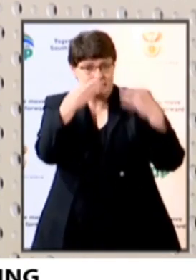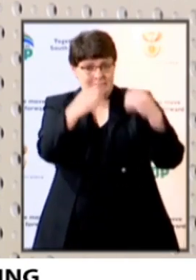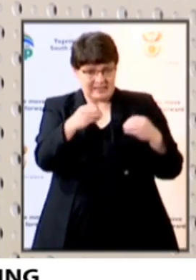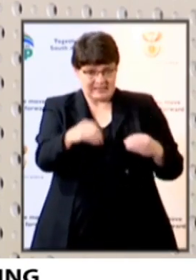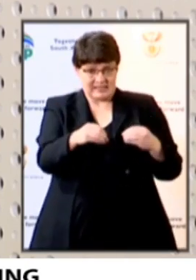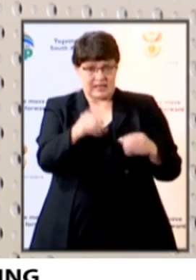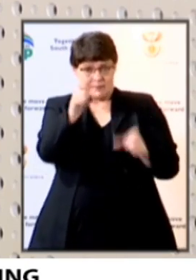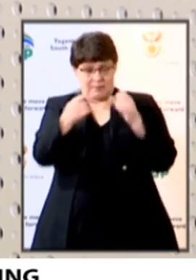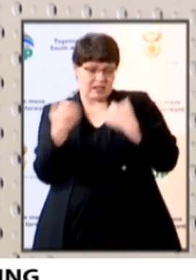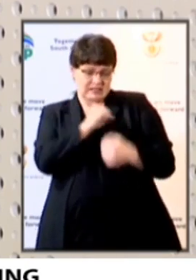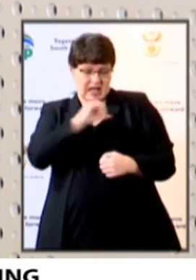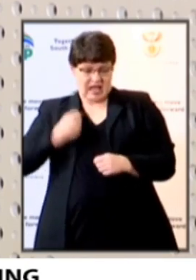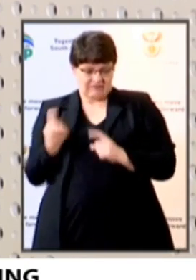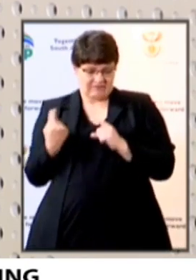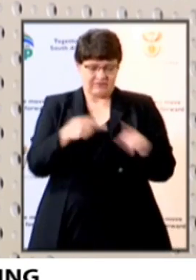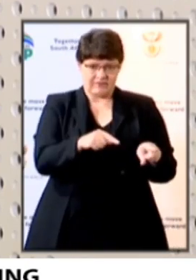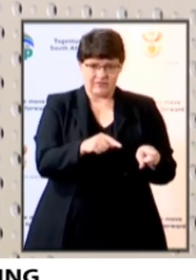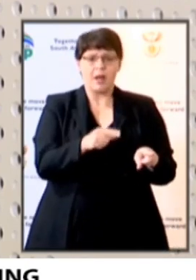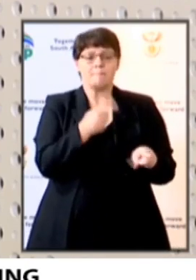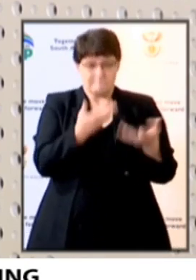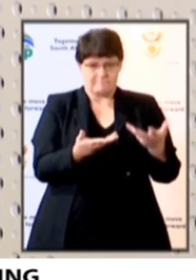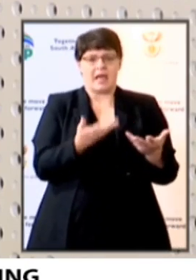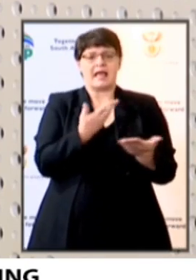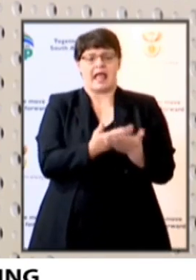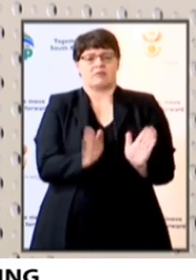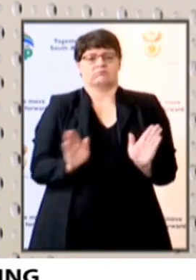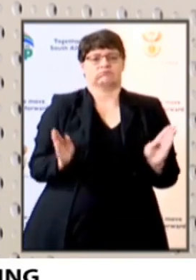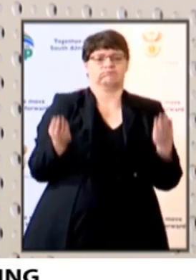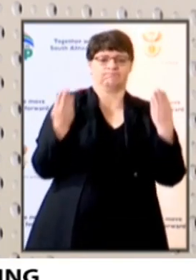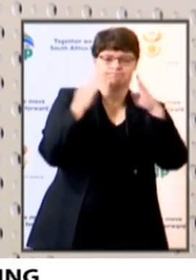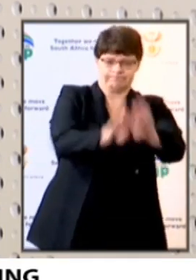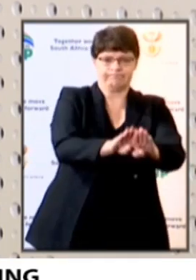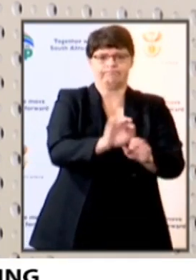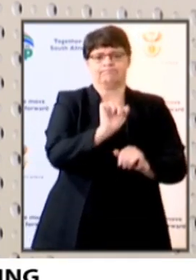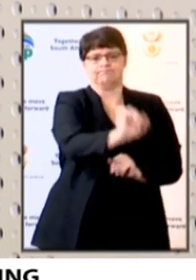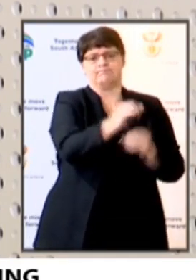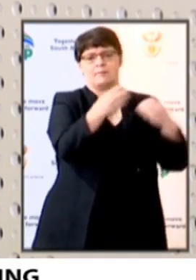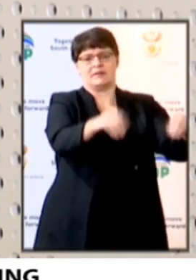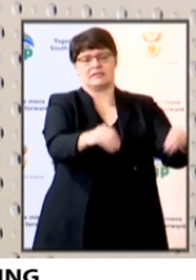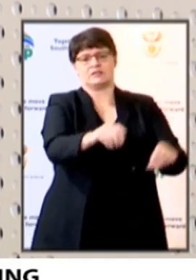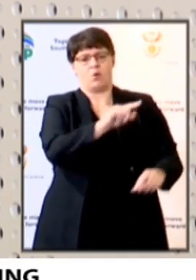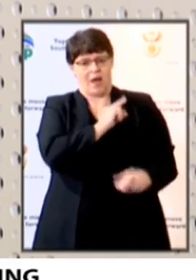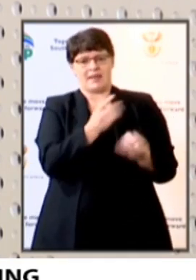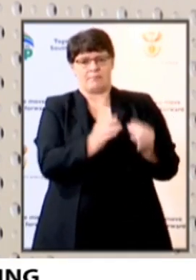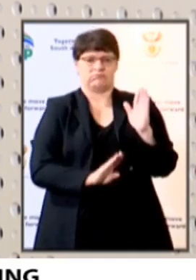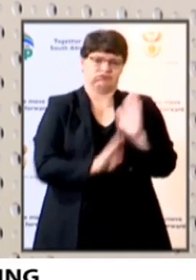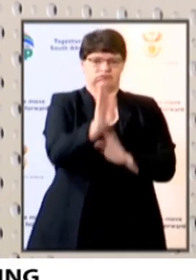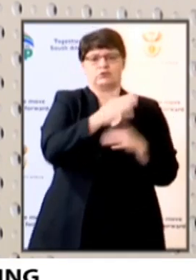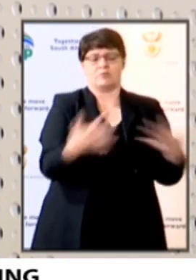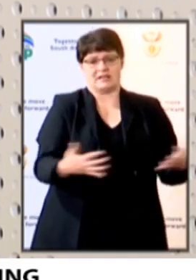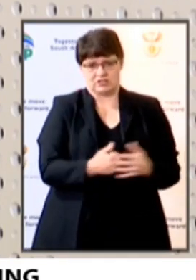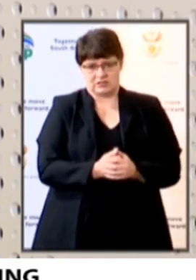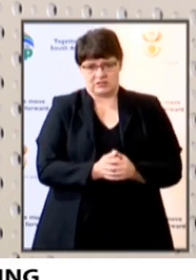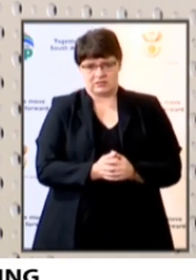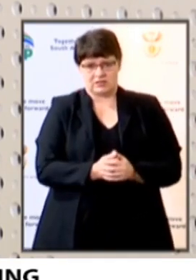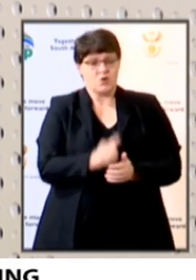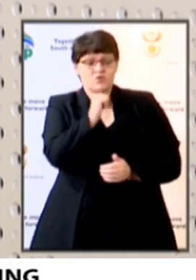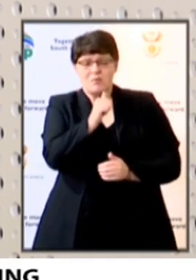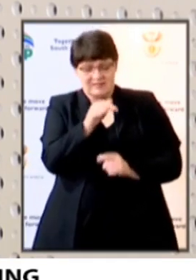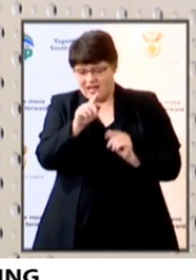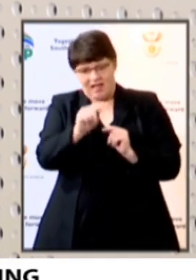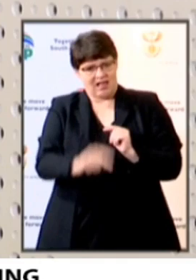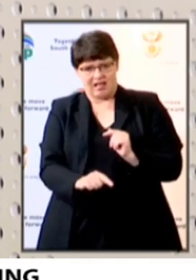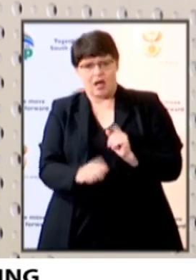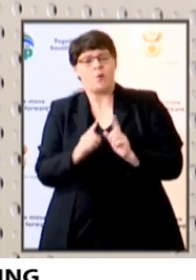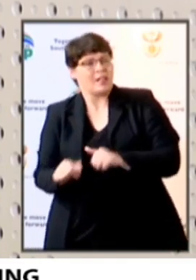company, the company might close. And if the numbers go up, we go back to level five. If